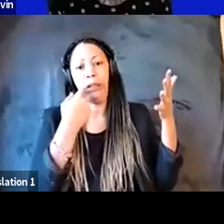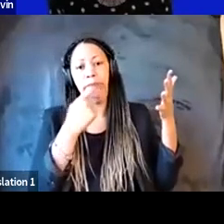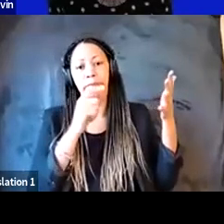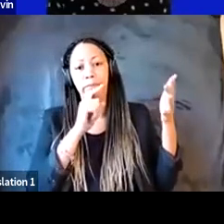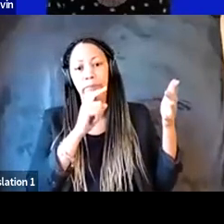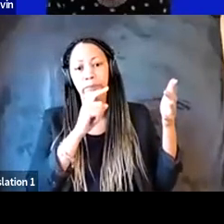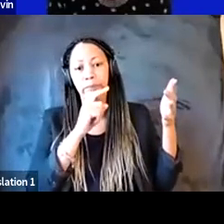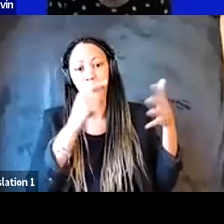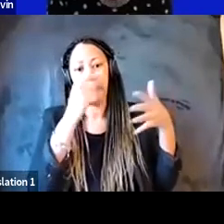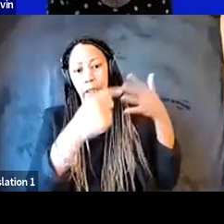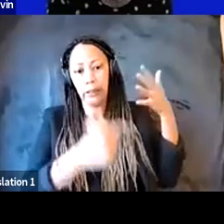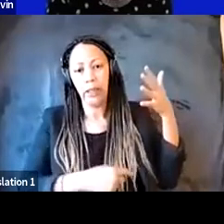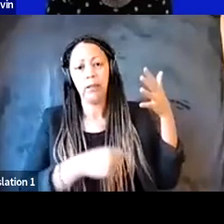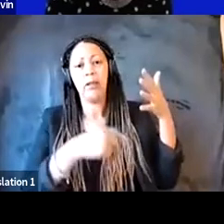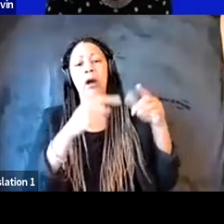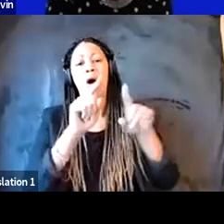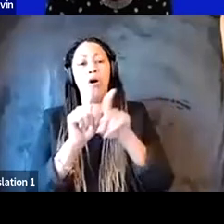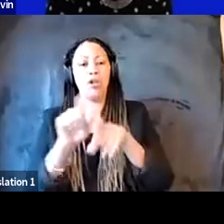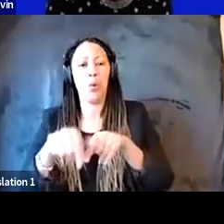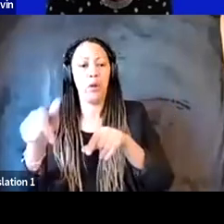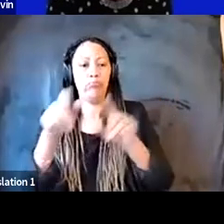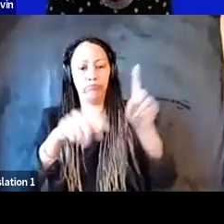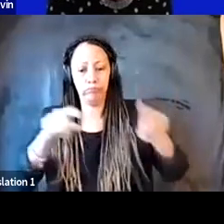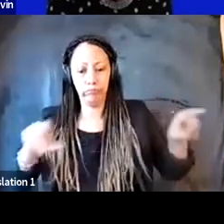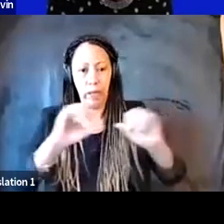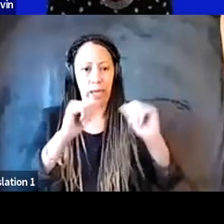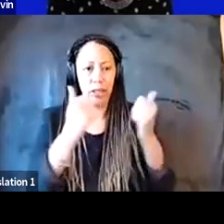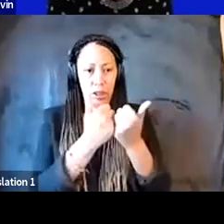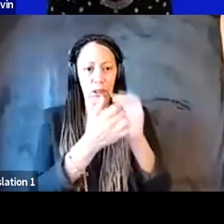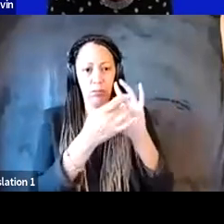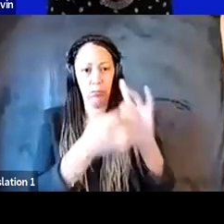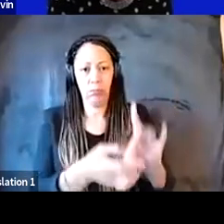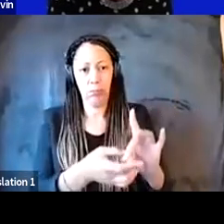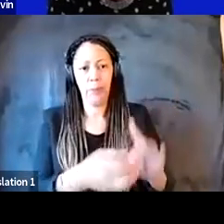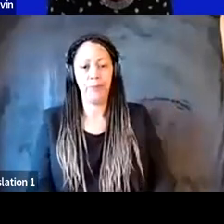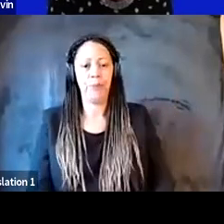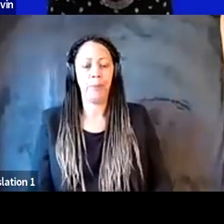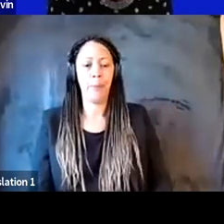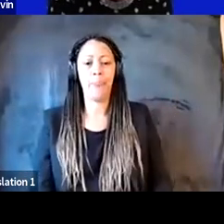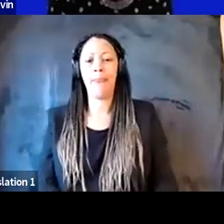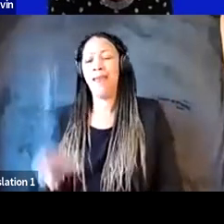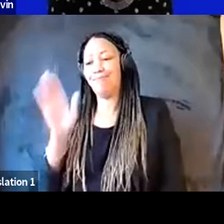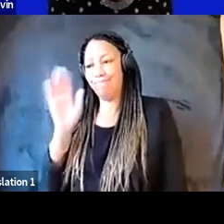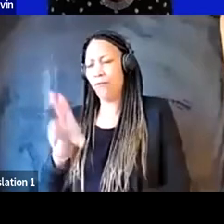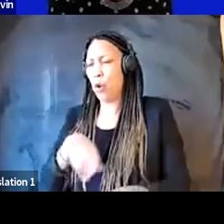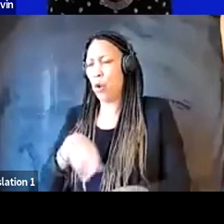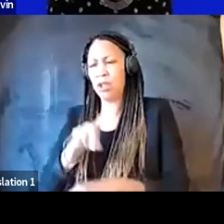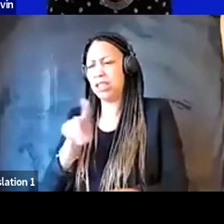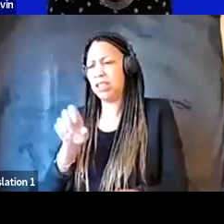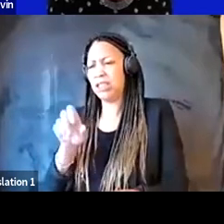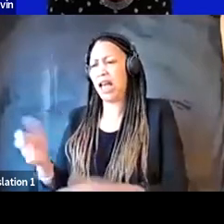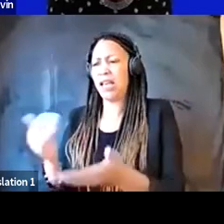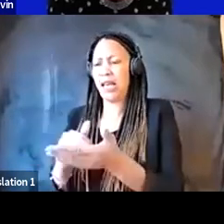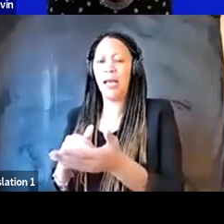mitigation or conversations that you've had with various agencies about it. Sure. So this is Zach again, and my colleague Wesley O'Brien